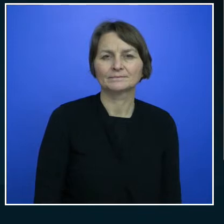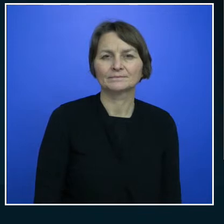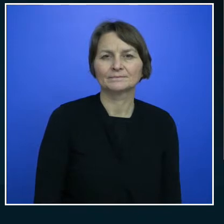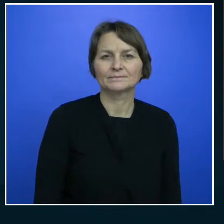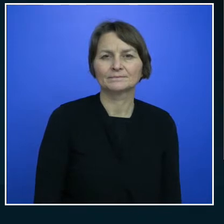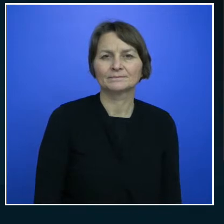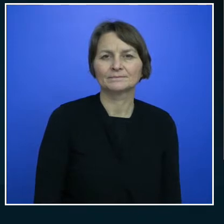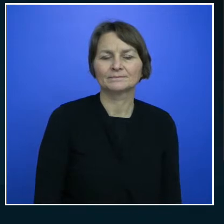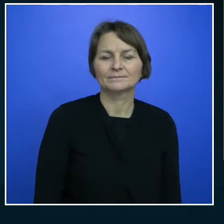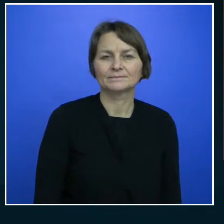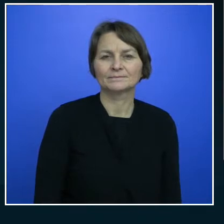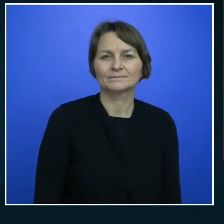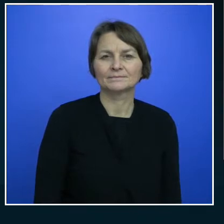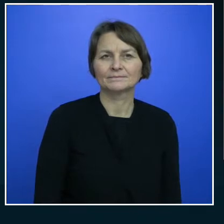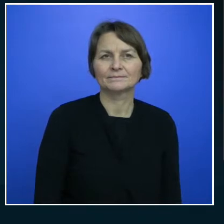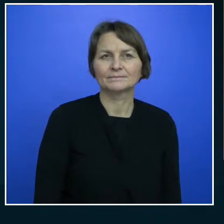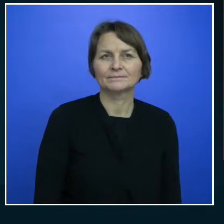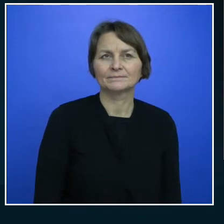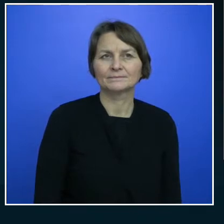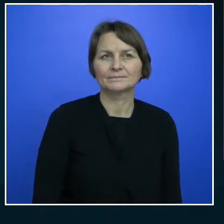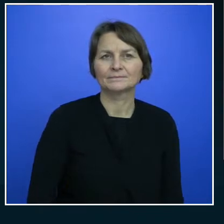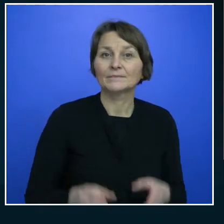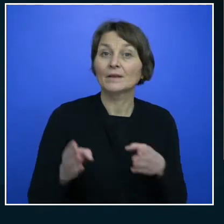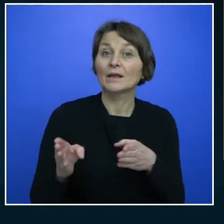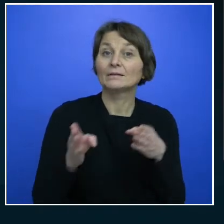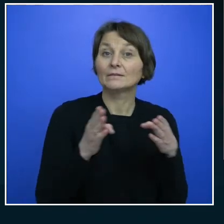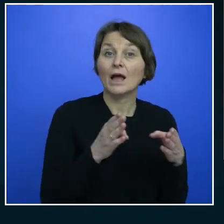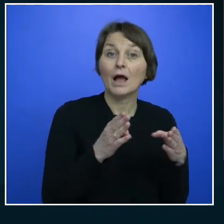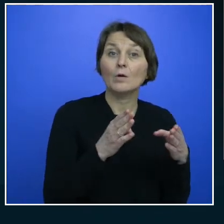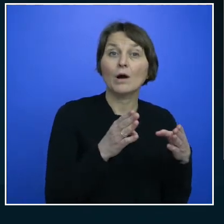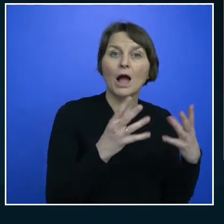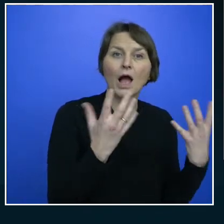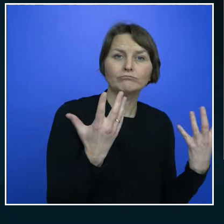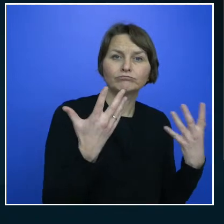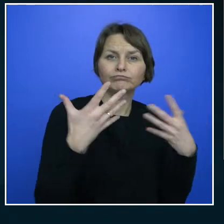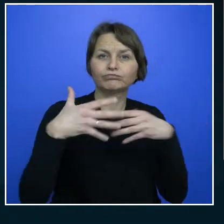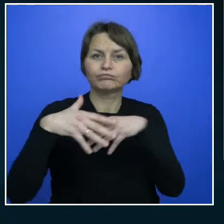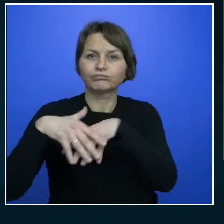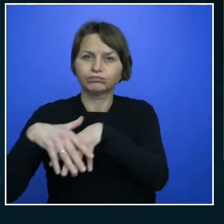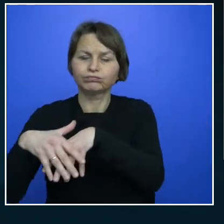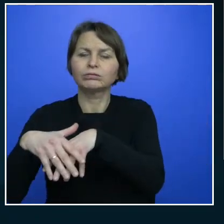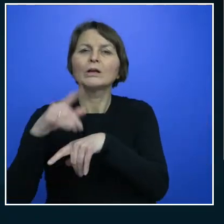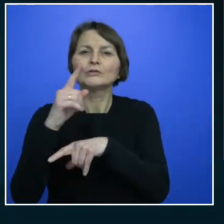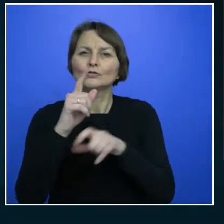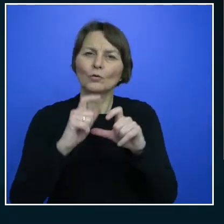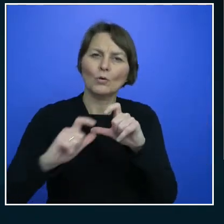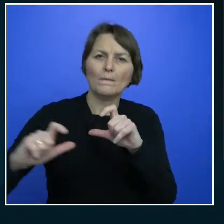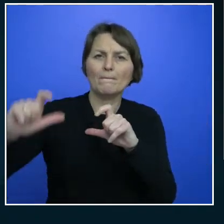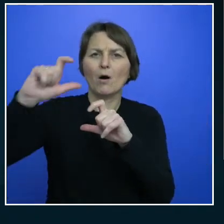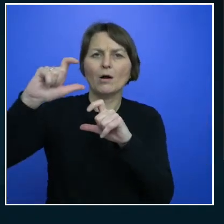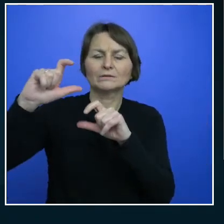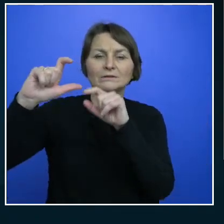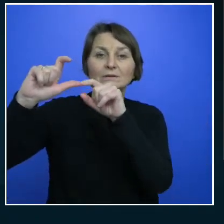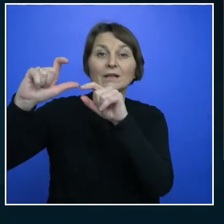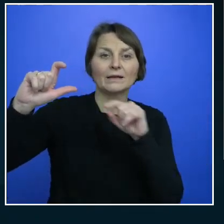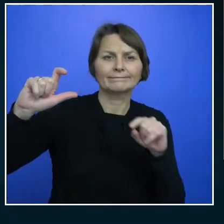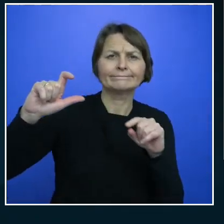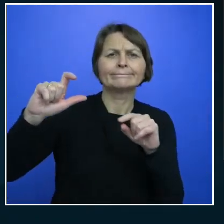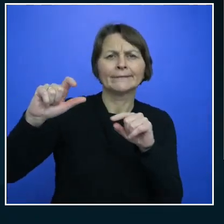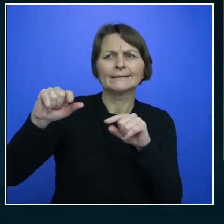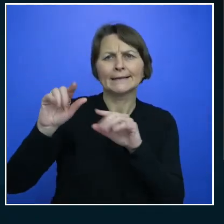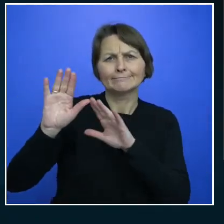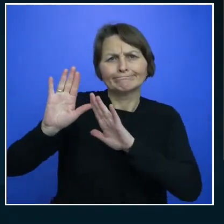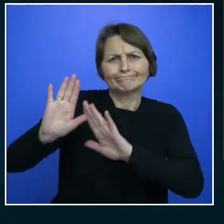to the master. I renamed it also to the main, because people say